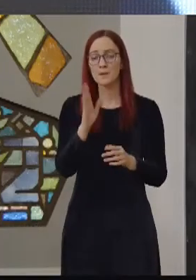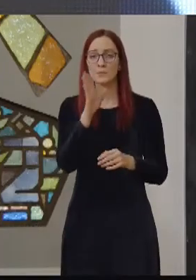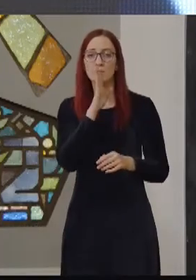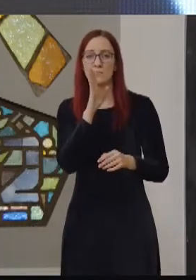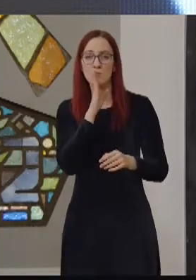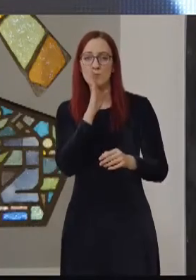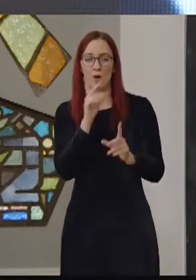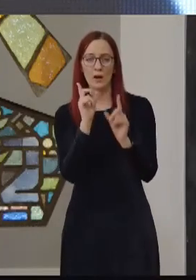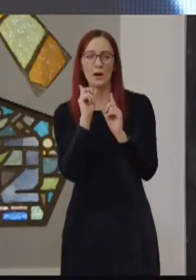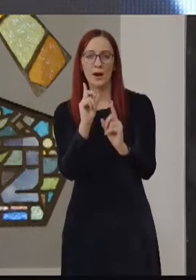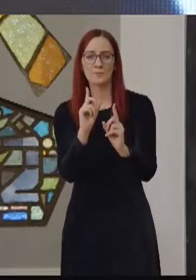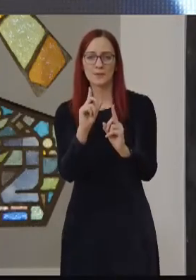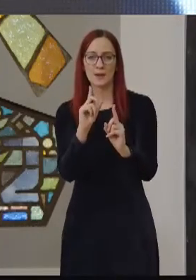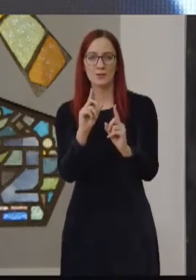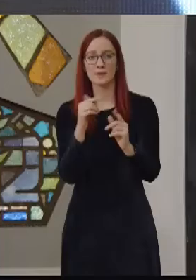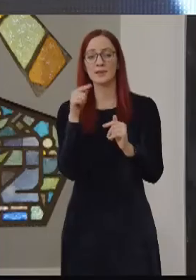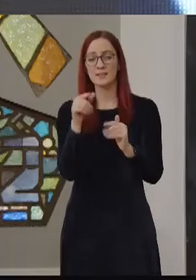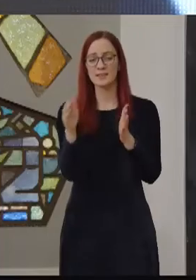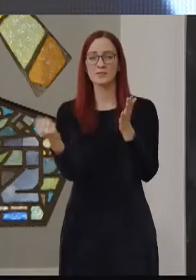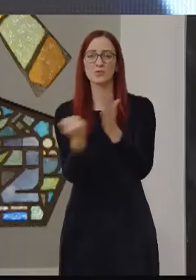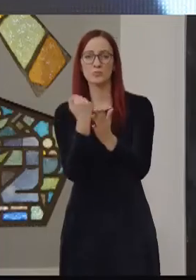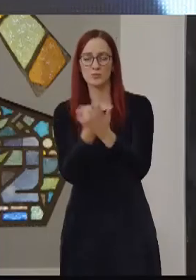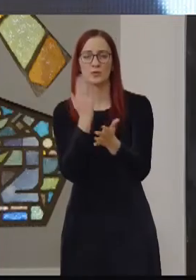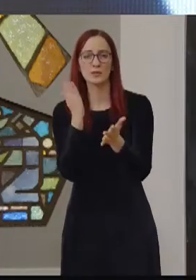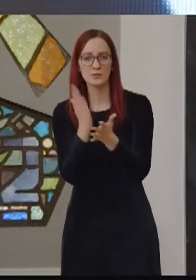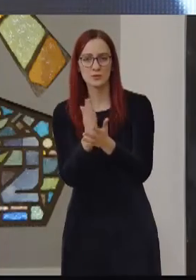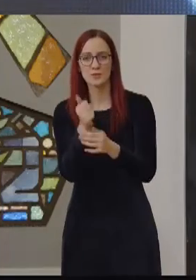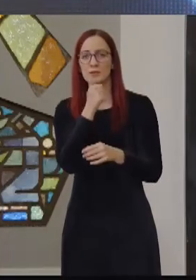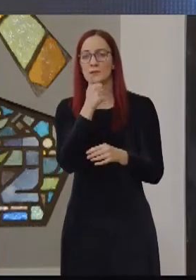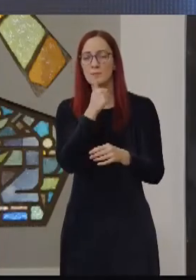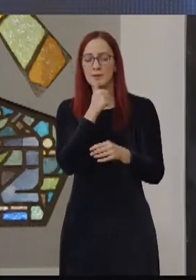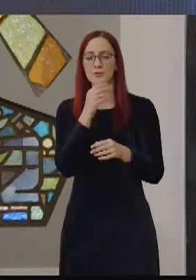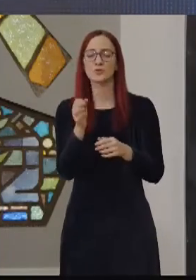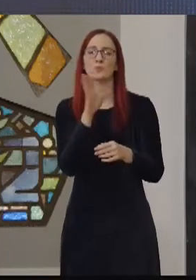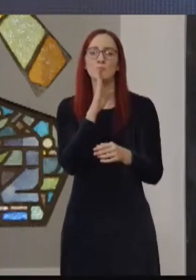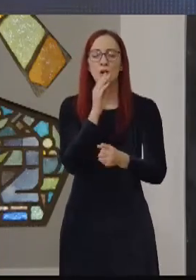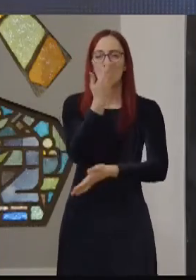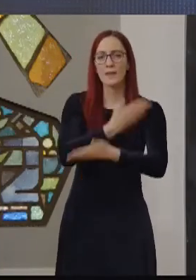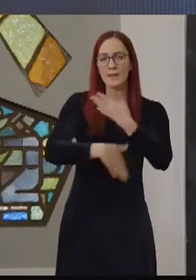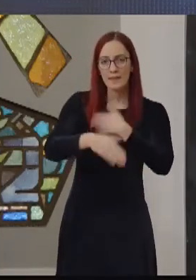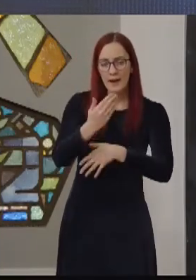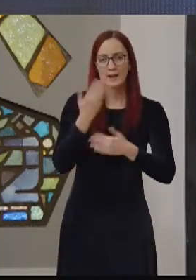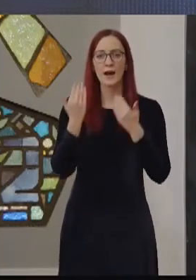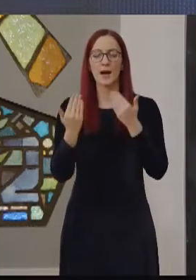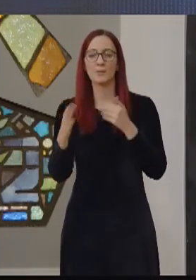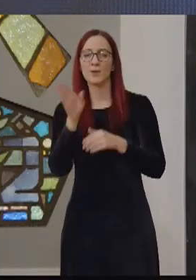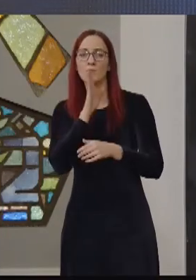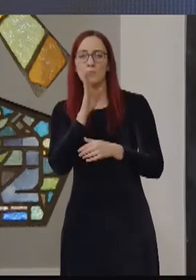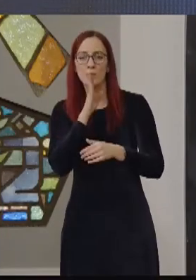be issued to one or another country. For example, in Sweden,